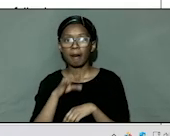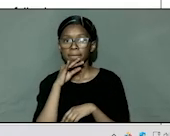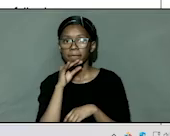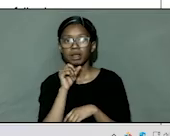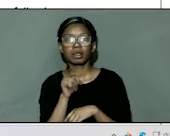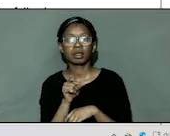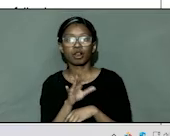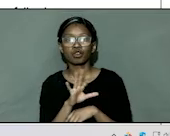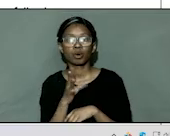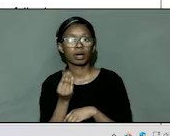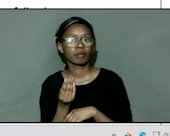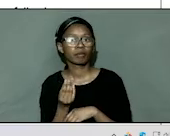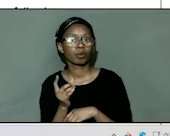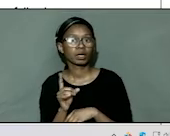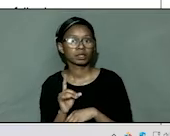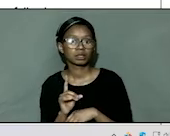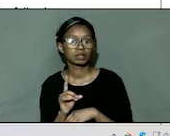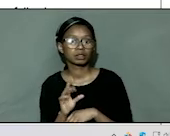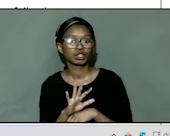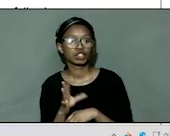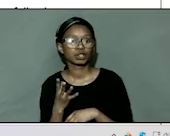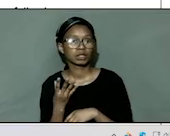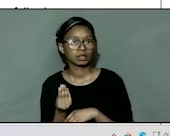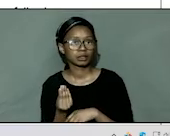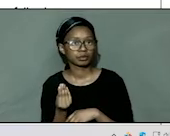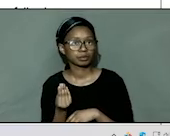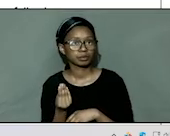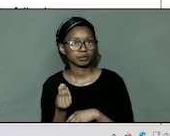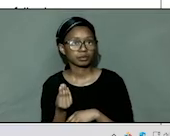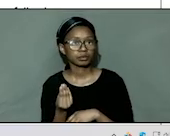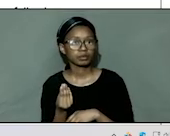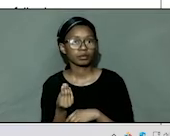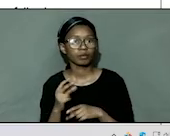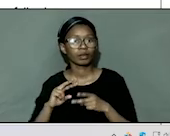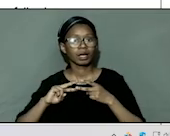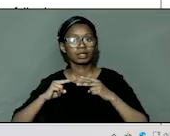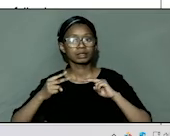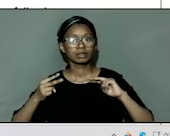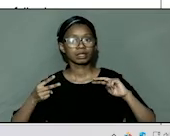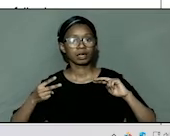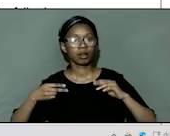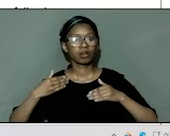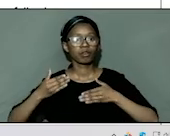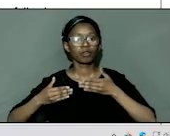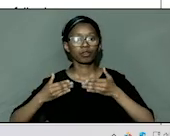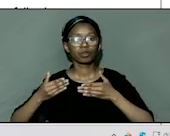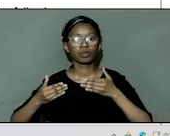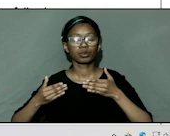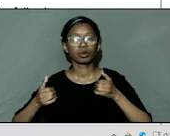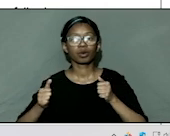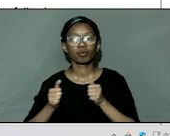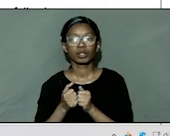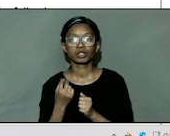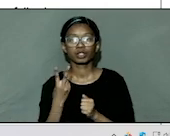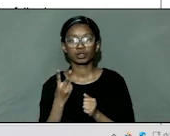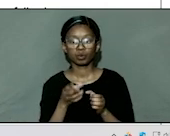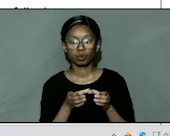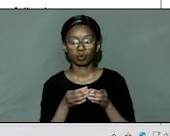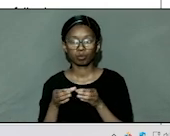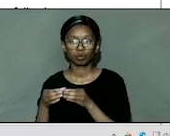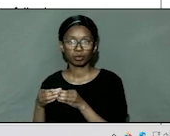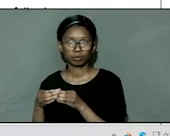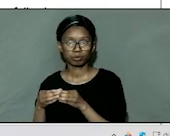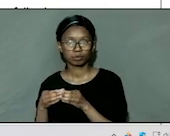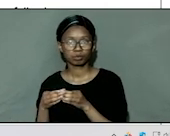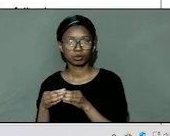be no gene flow between the two populations.